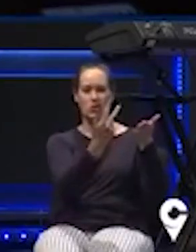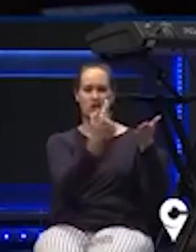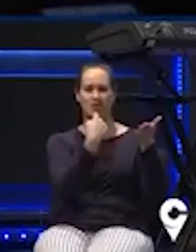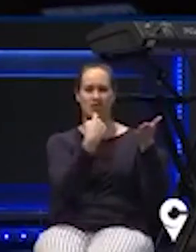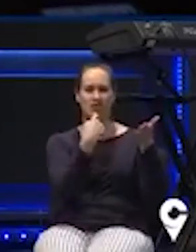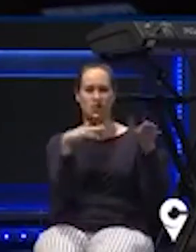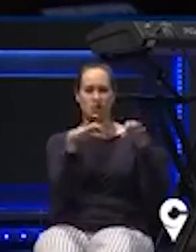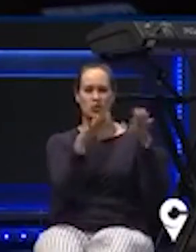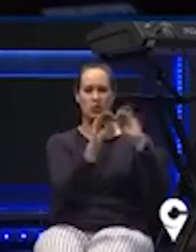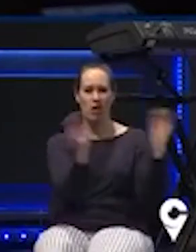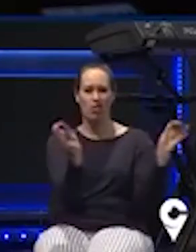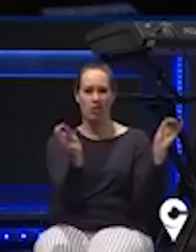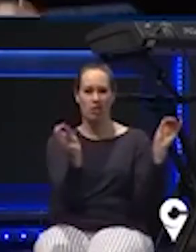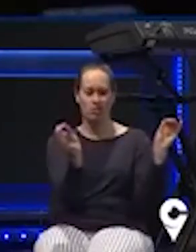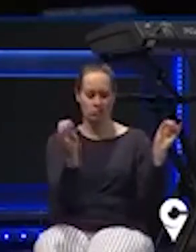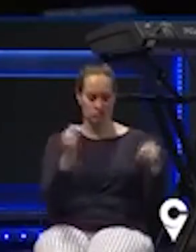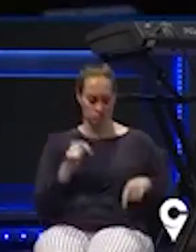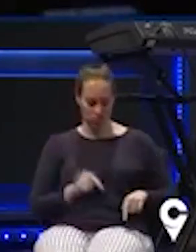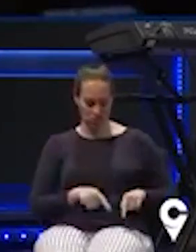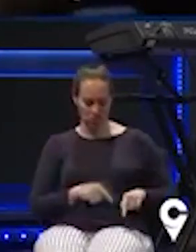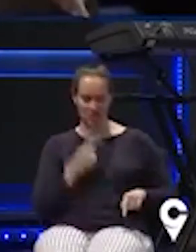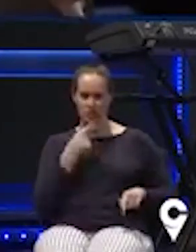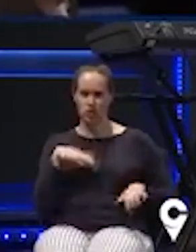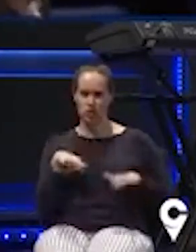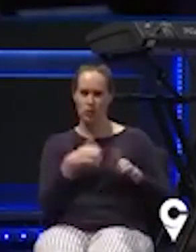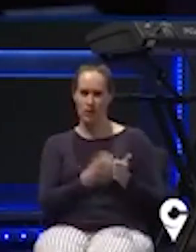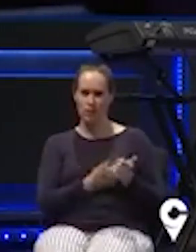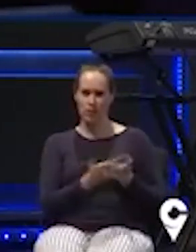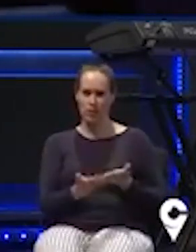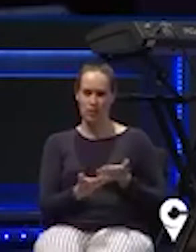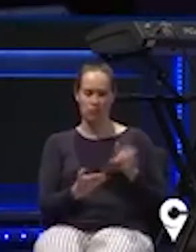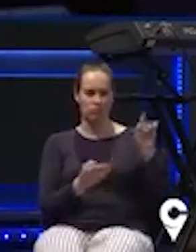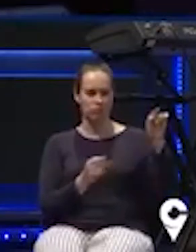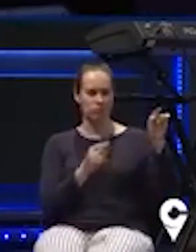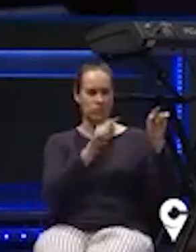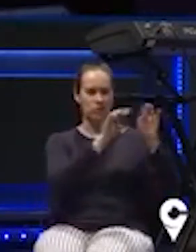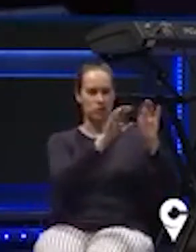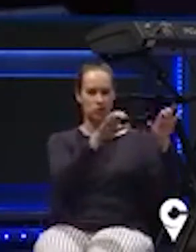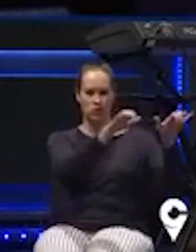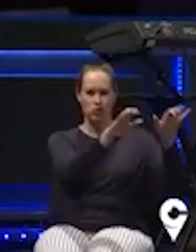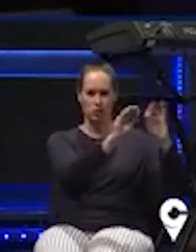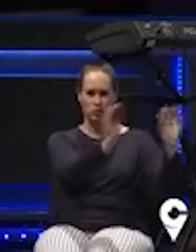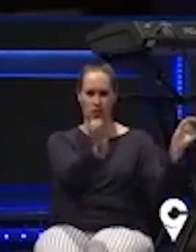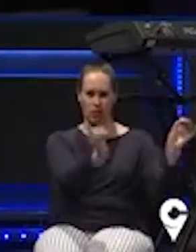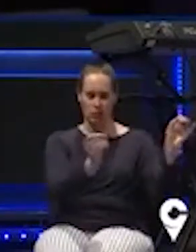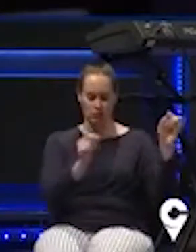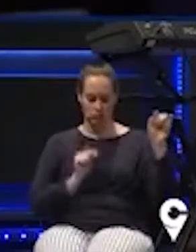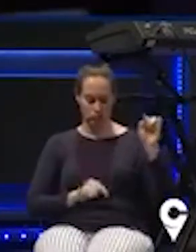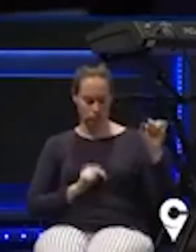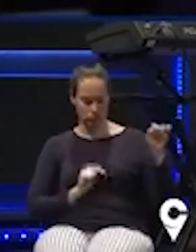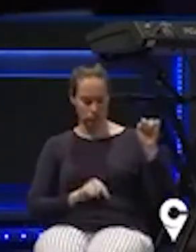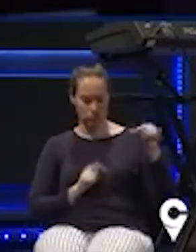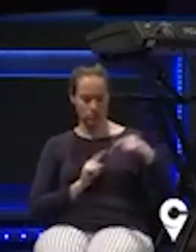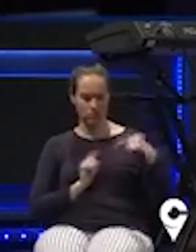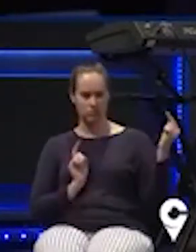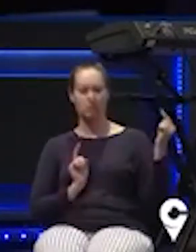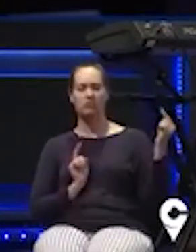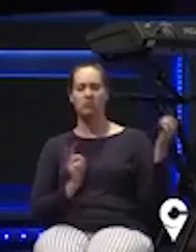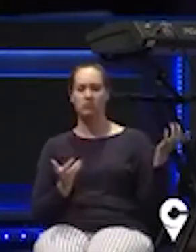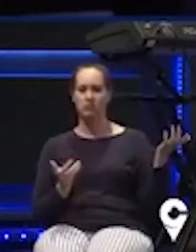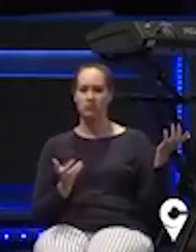Verse 14, do everything. Paul, under the inspiration of the Holy Spirit, gave us two perfect